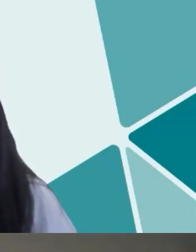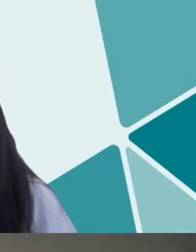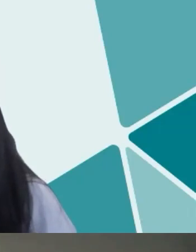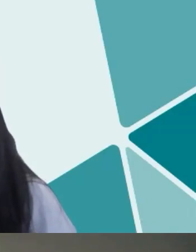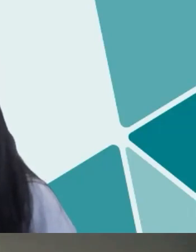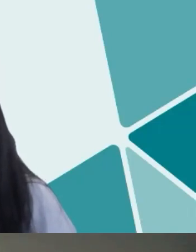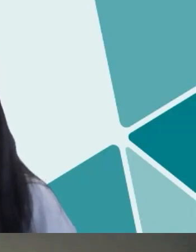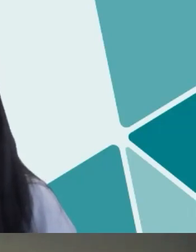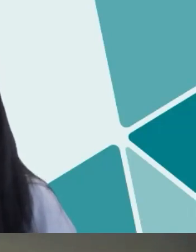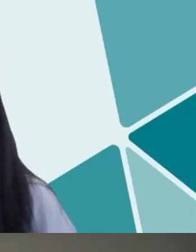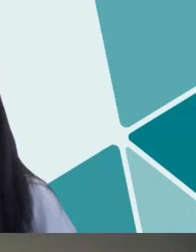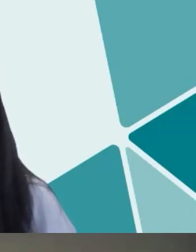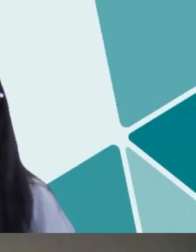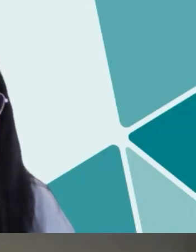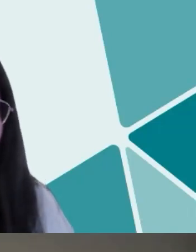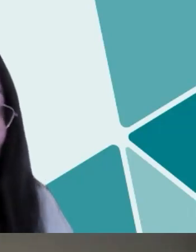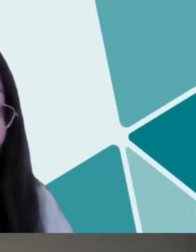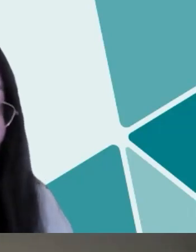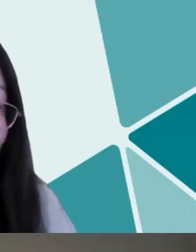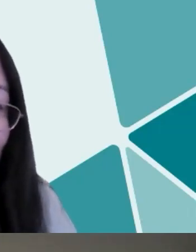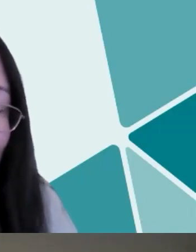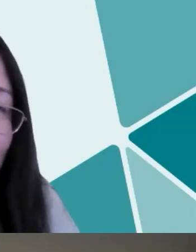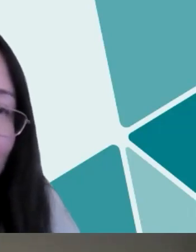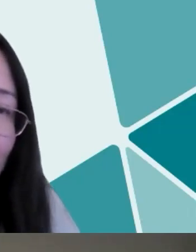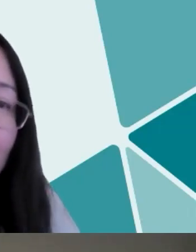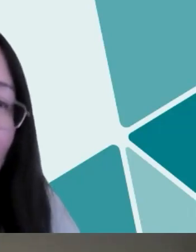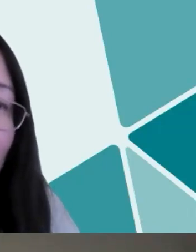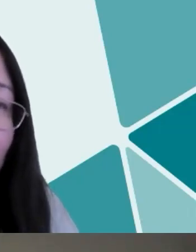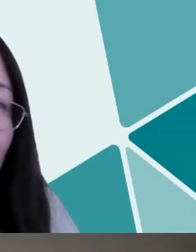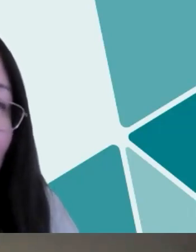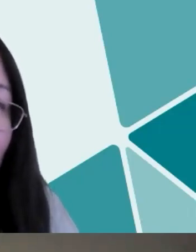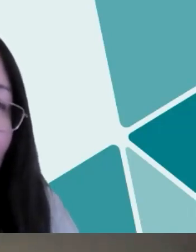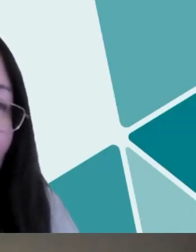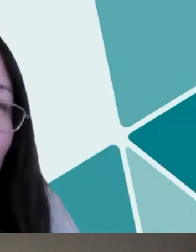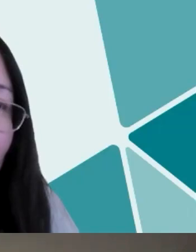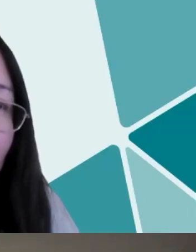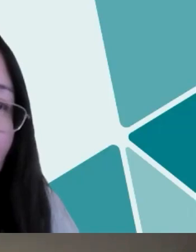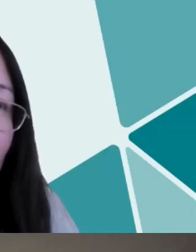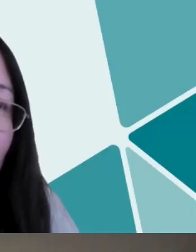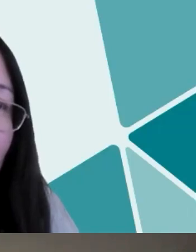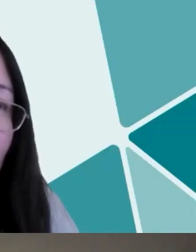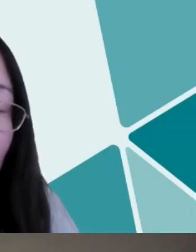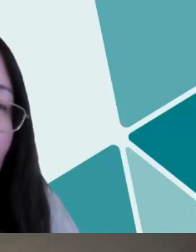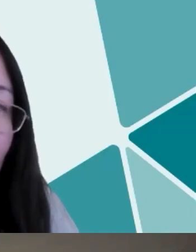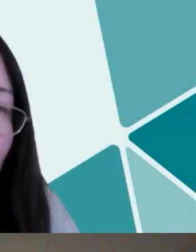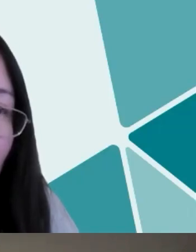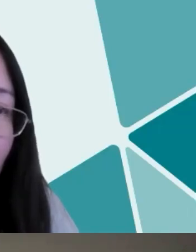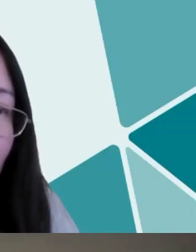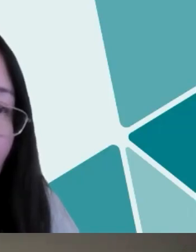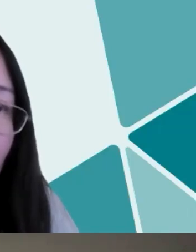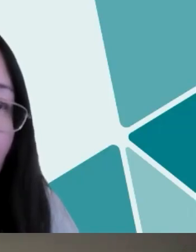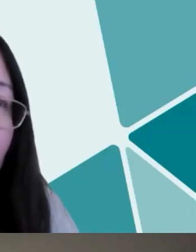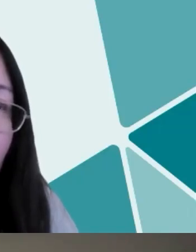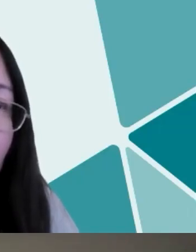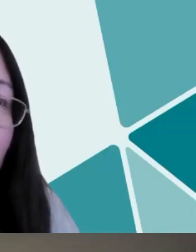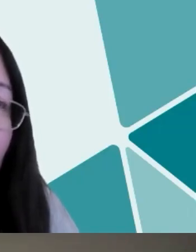great. Oh, it looks like, sorry, I overlooked Carlos, who has a question. Go ahead, Carlos. question about the caregiver